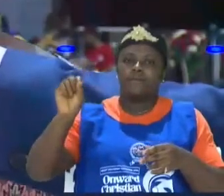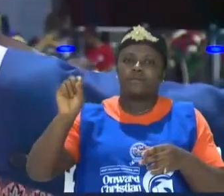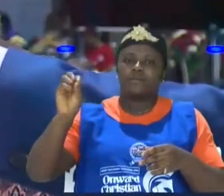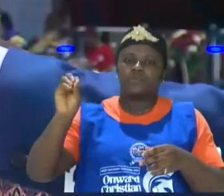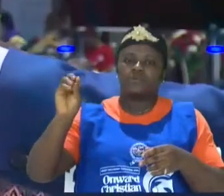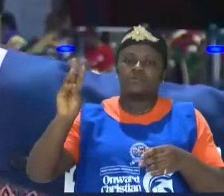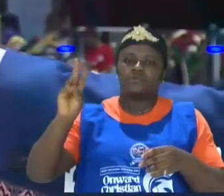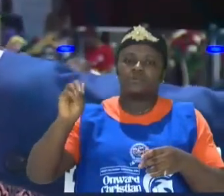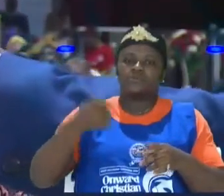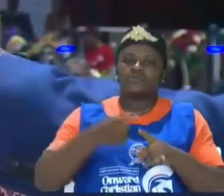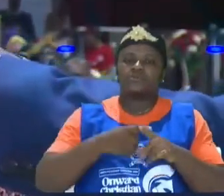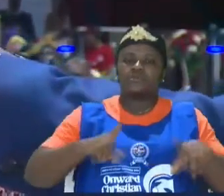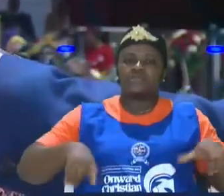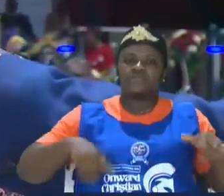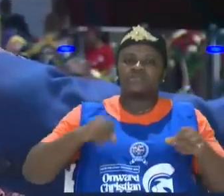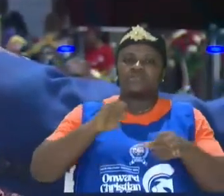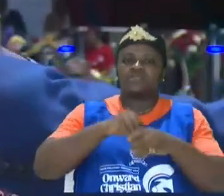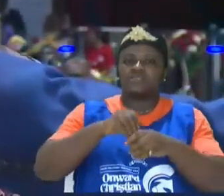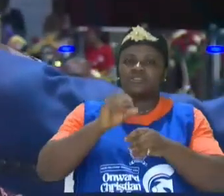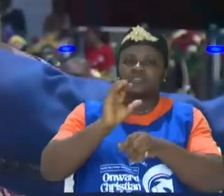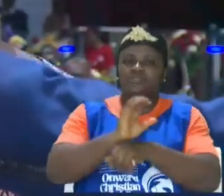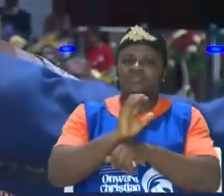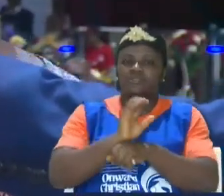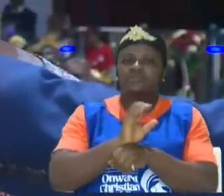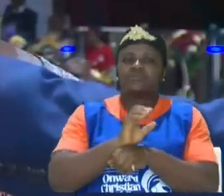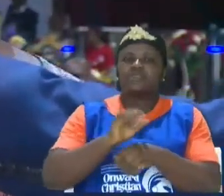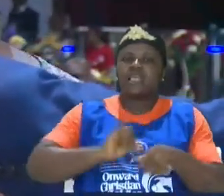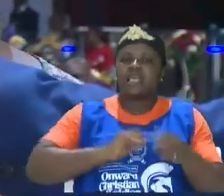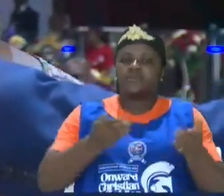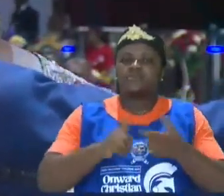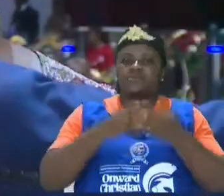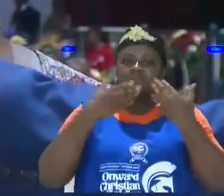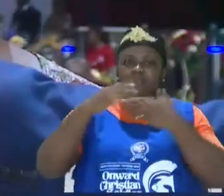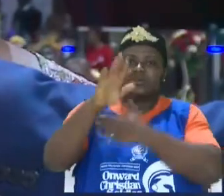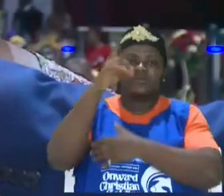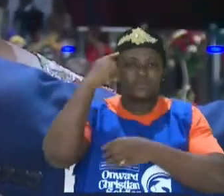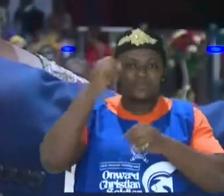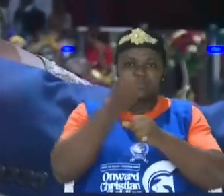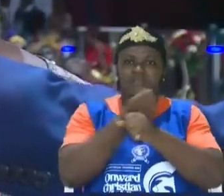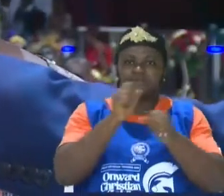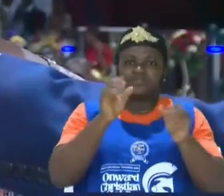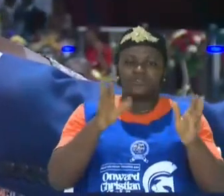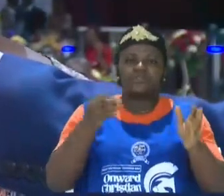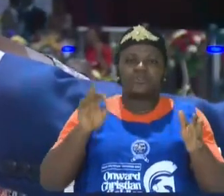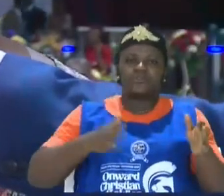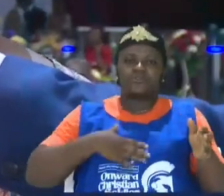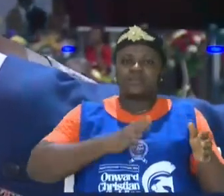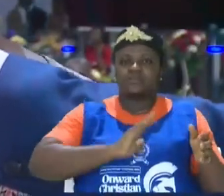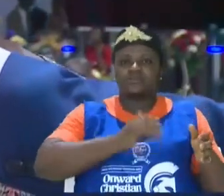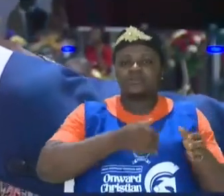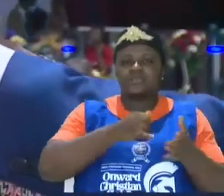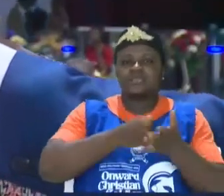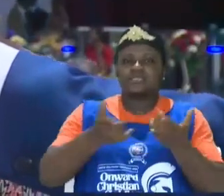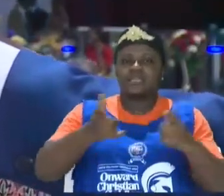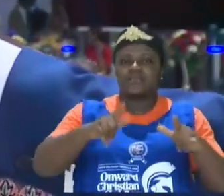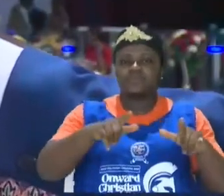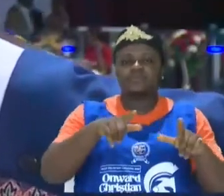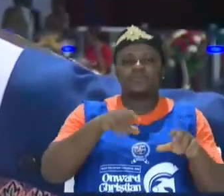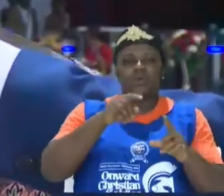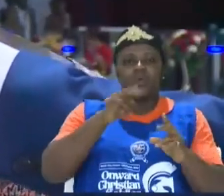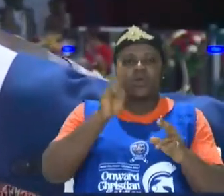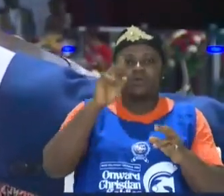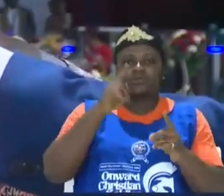I want to thank God for the salvation of happened that last year, up to last year,